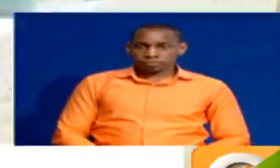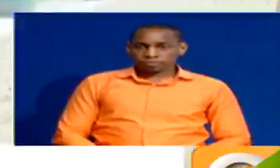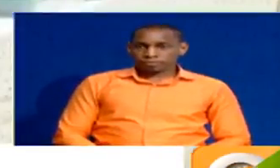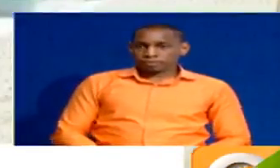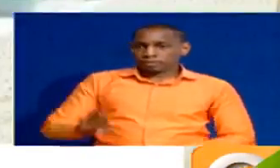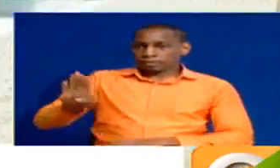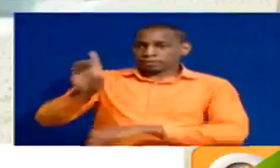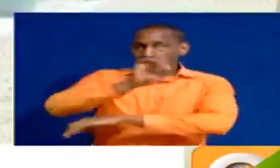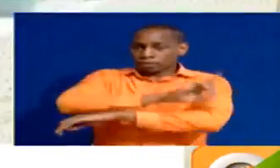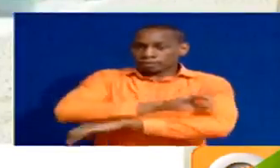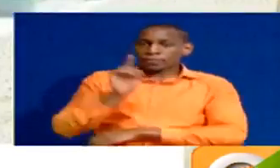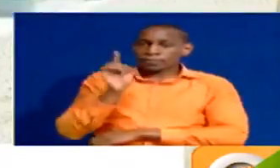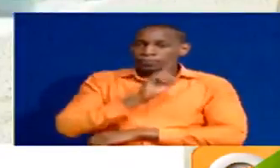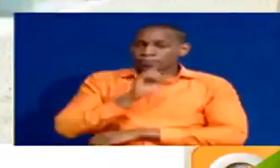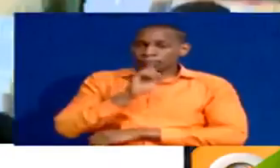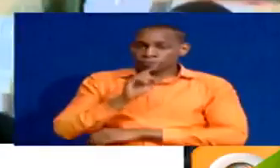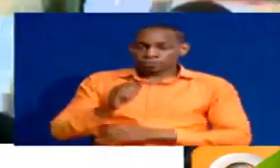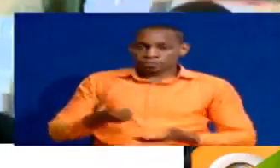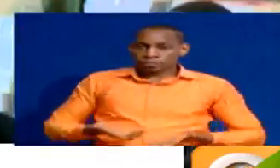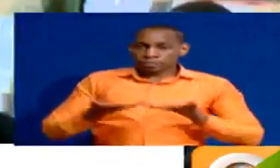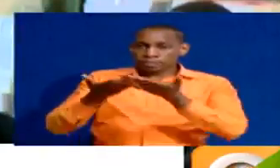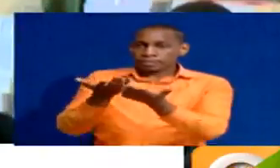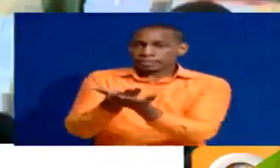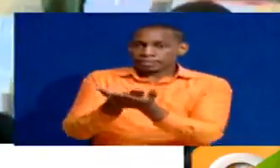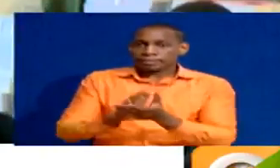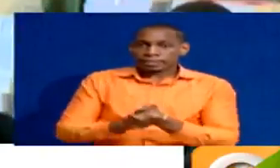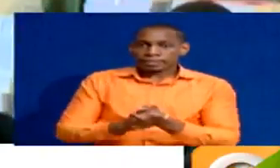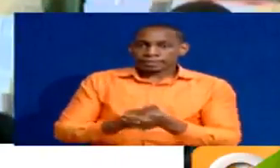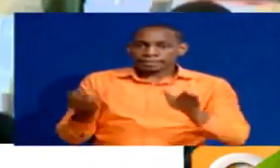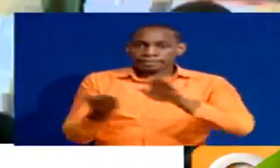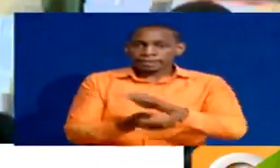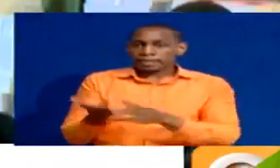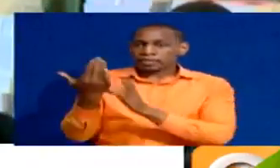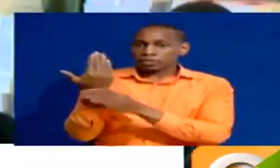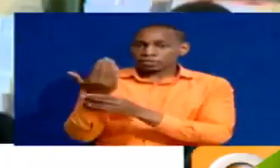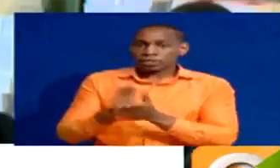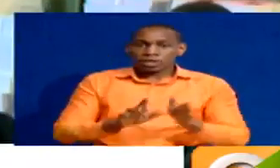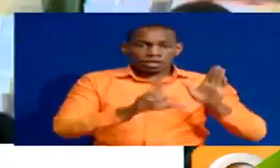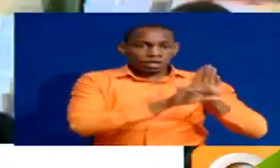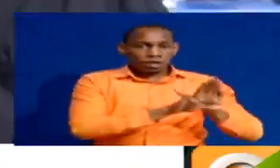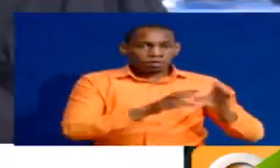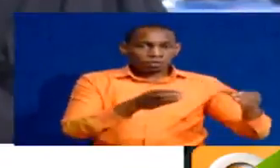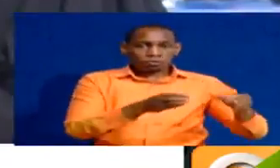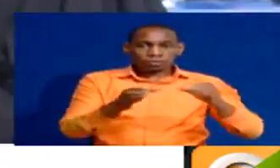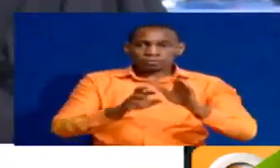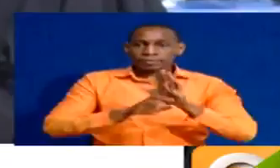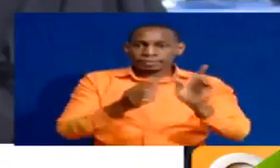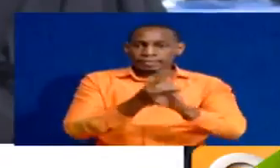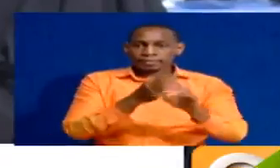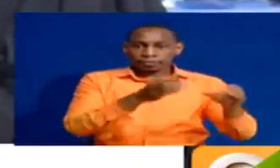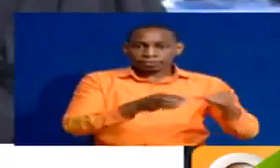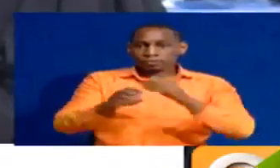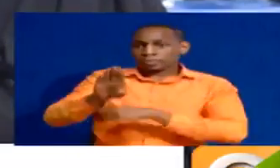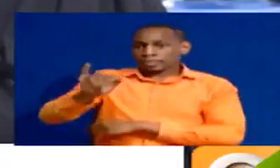My lord. After 4 days of high-voltage oral submissions and thousands of filed documents by legal teams representing various parties in the